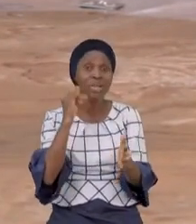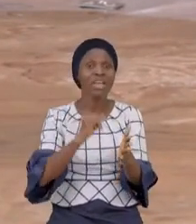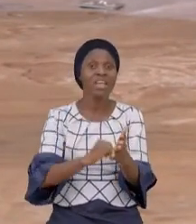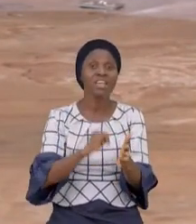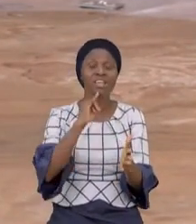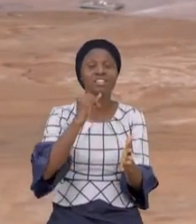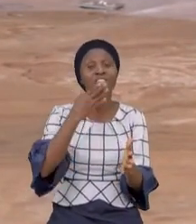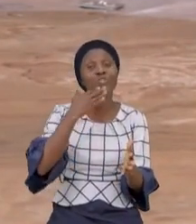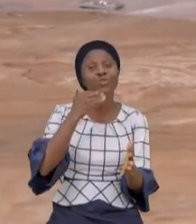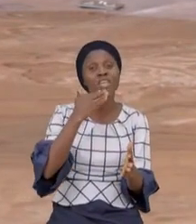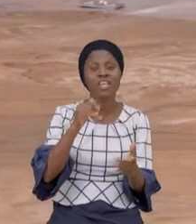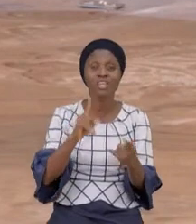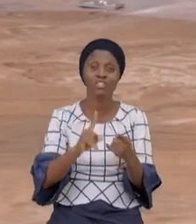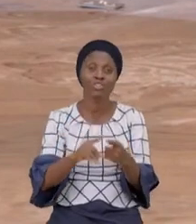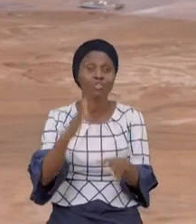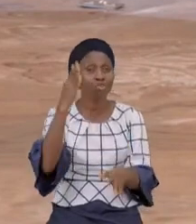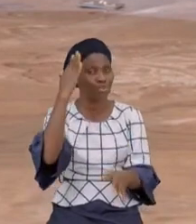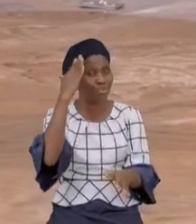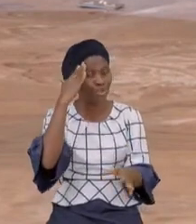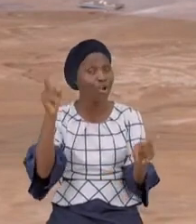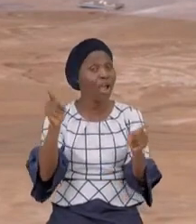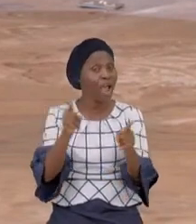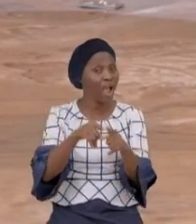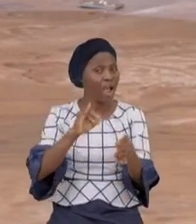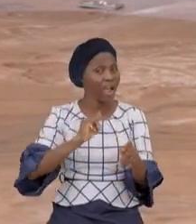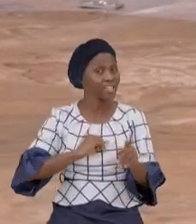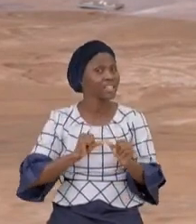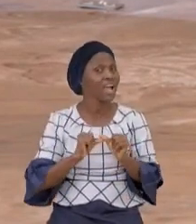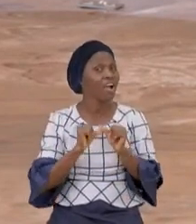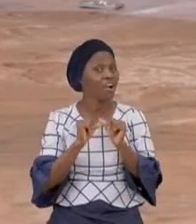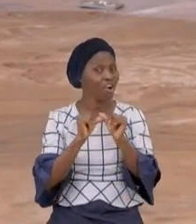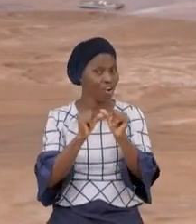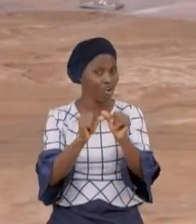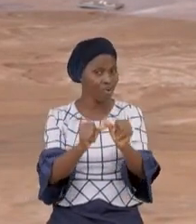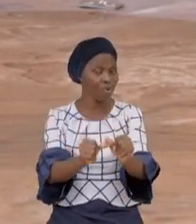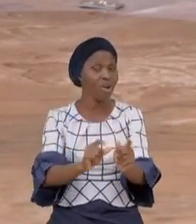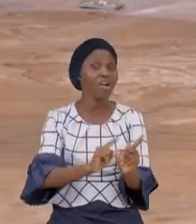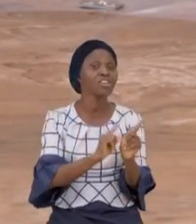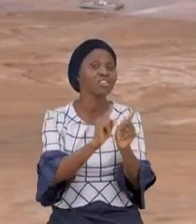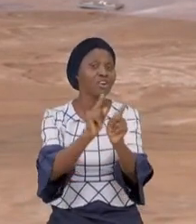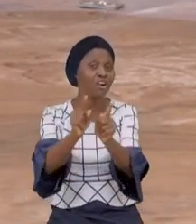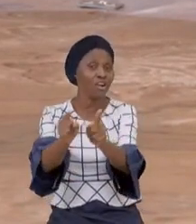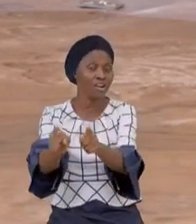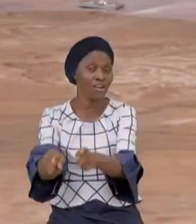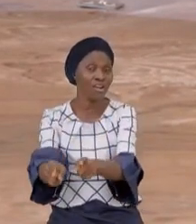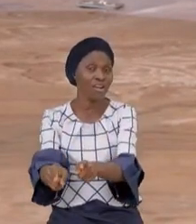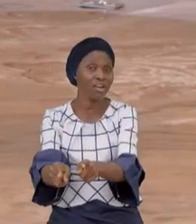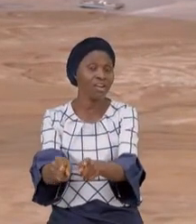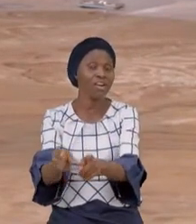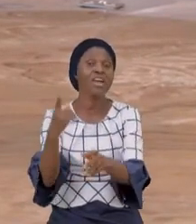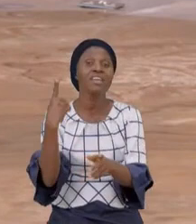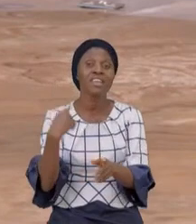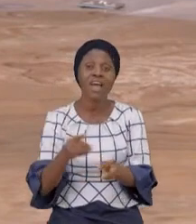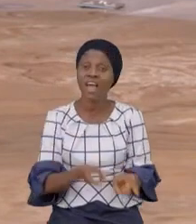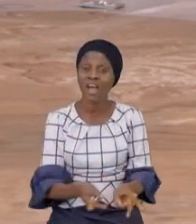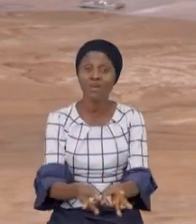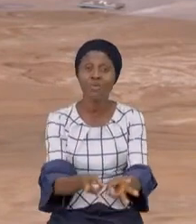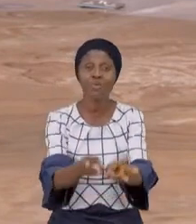Litum. It is sweet to know as I onward go,